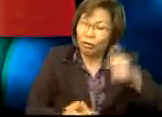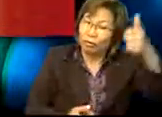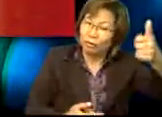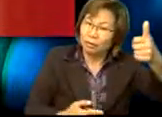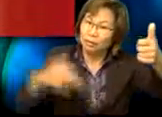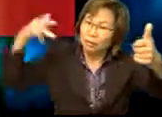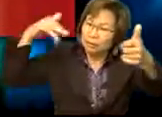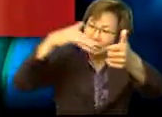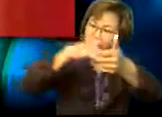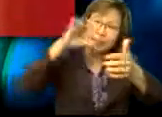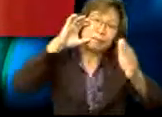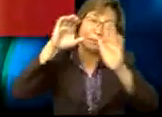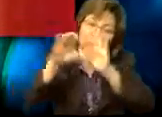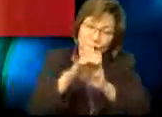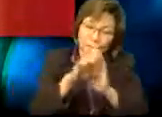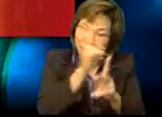pictures carefully.